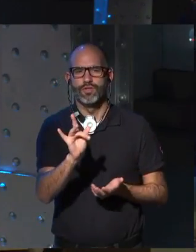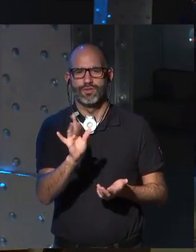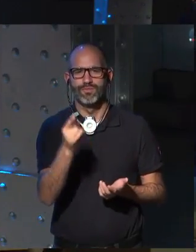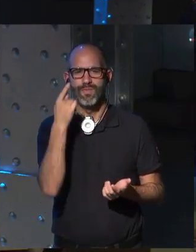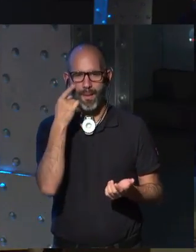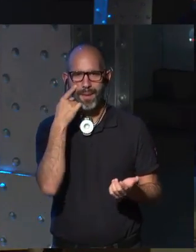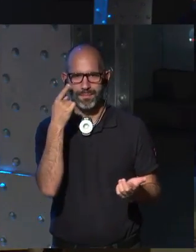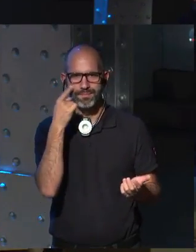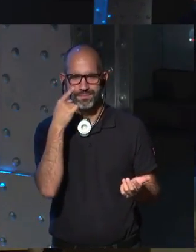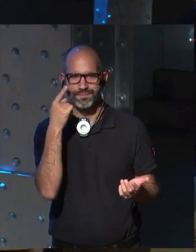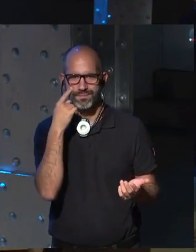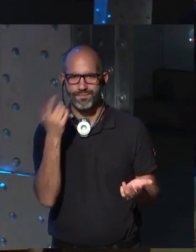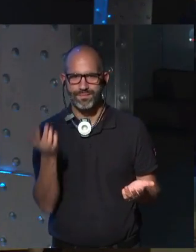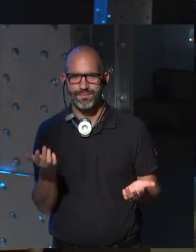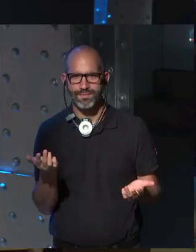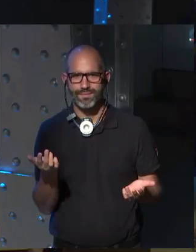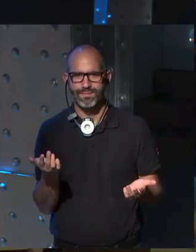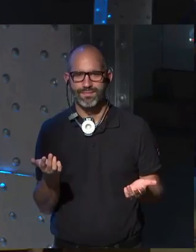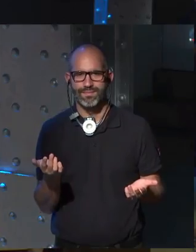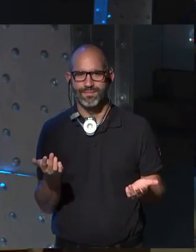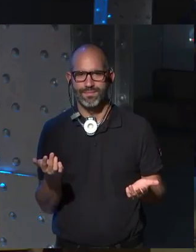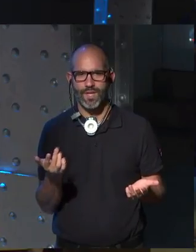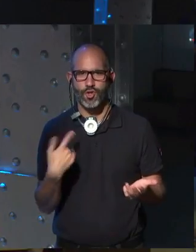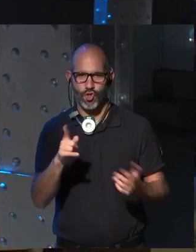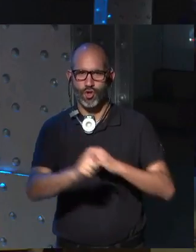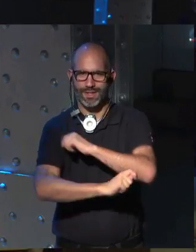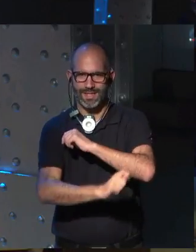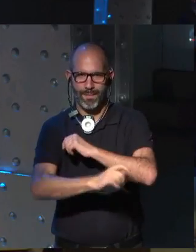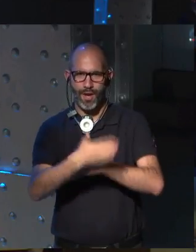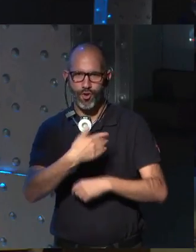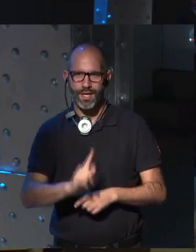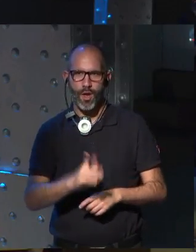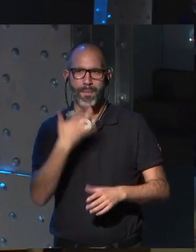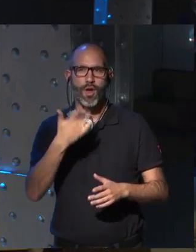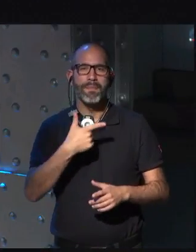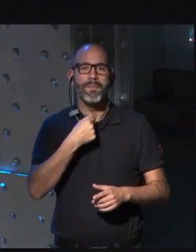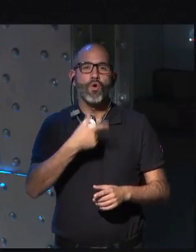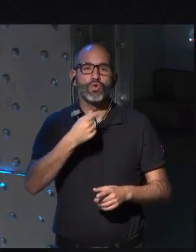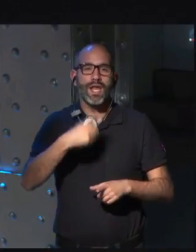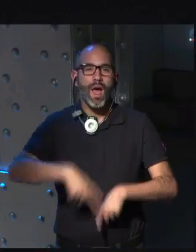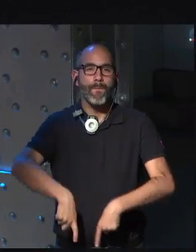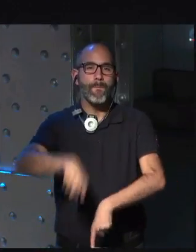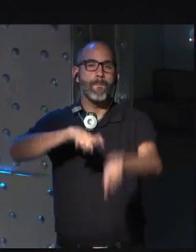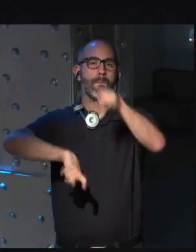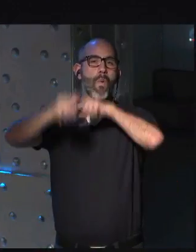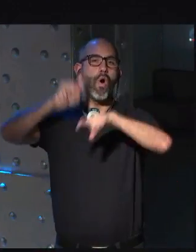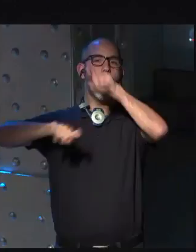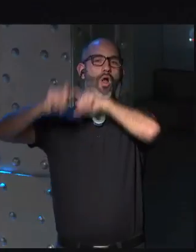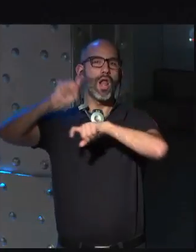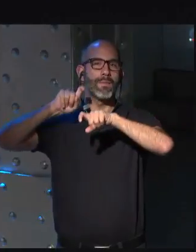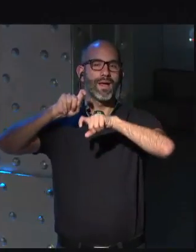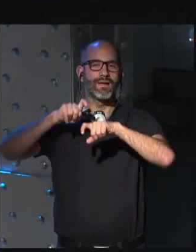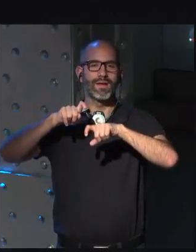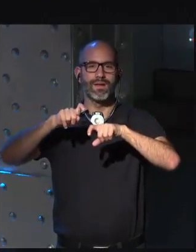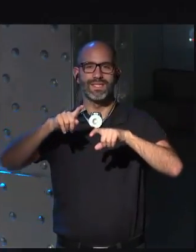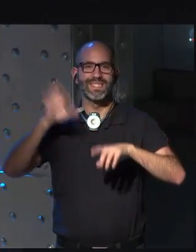I guess, I don't hope this isn't cheating. I'd like to go back to the early 20th century, but with my ears, and find out what